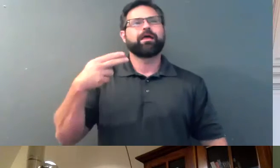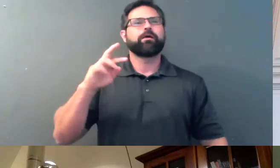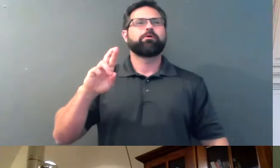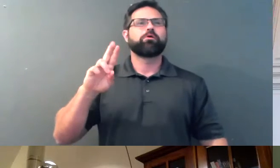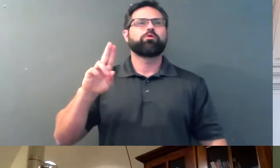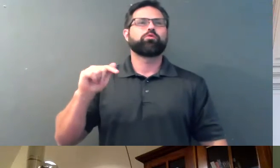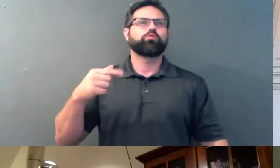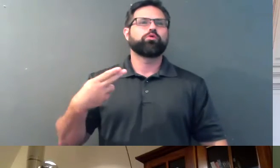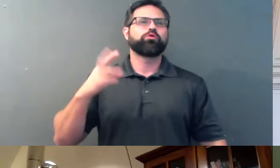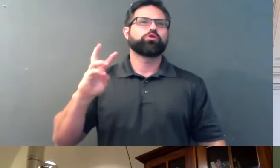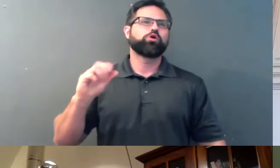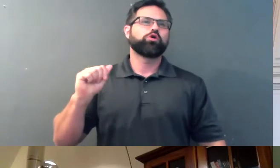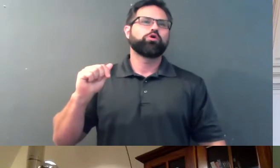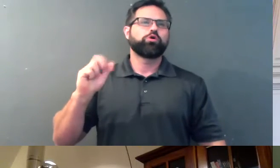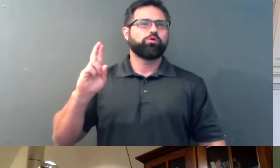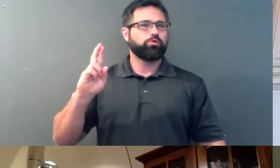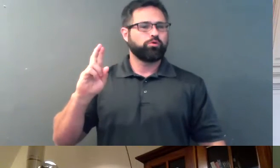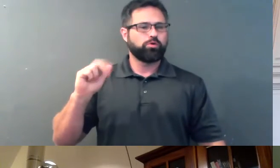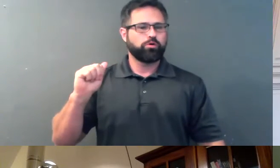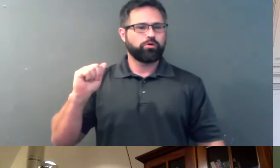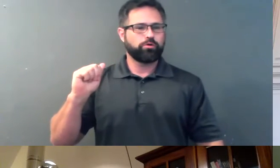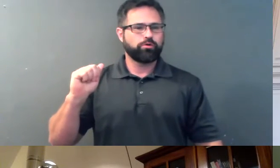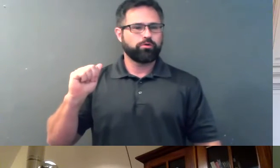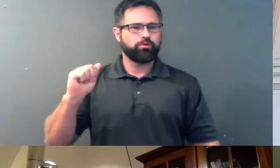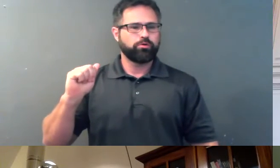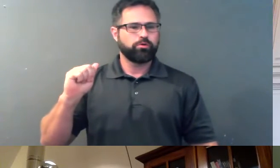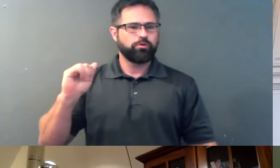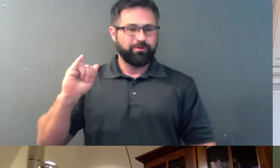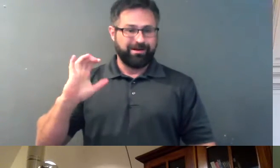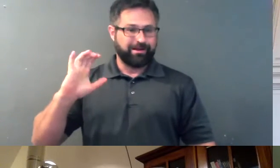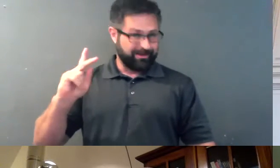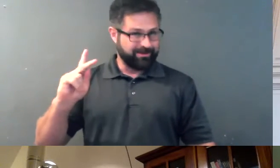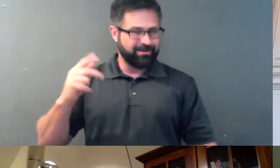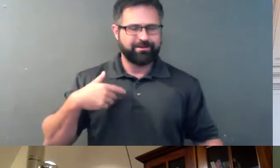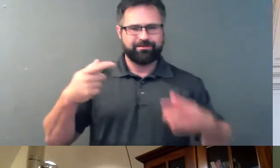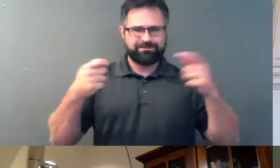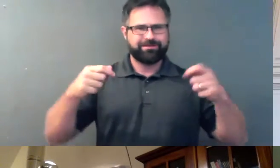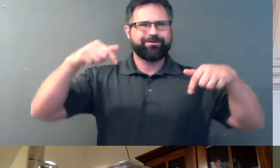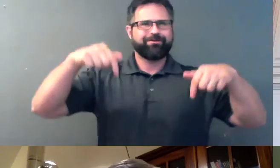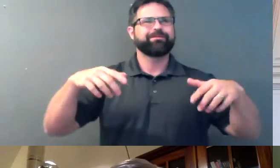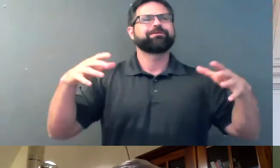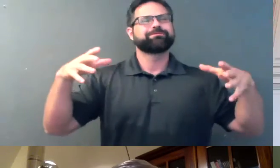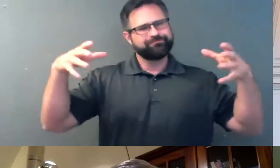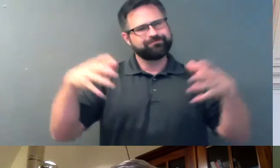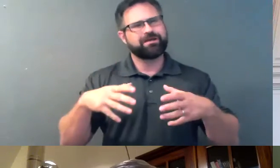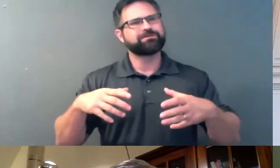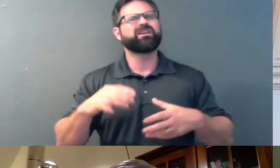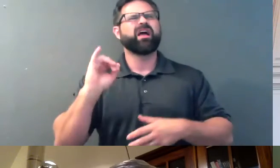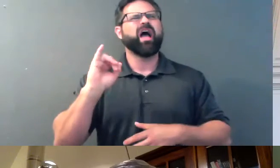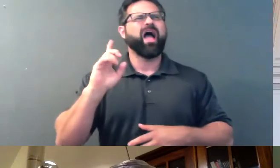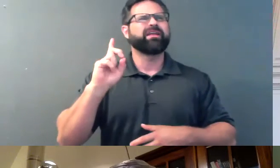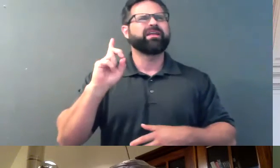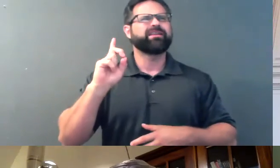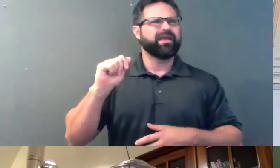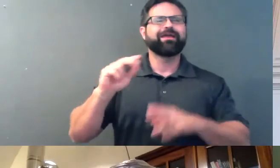pleased to chair this session on behalf of the International Disability Alliance, known as